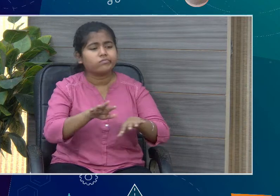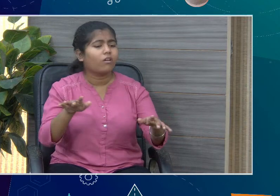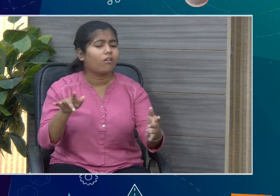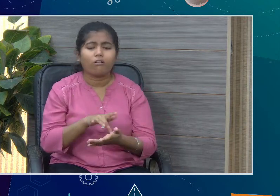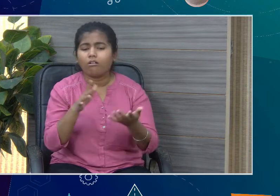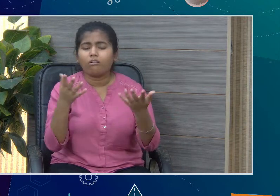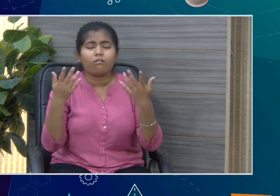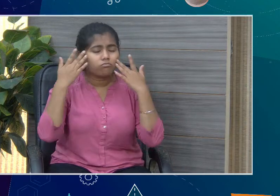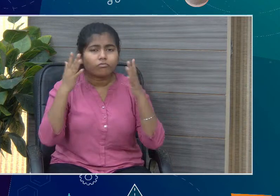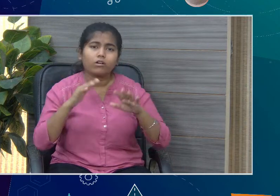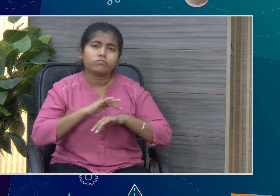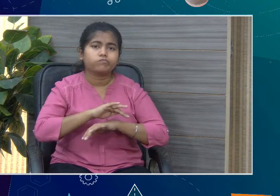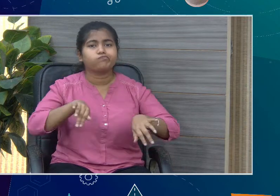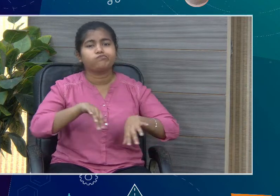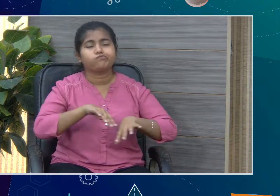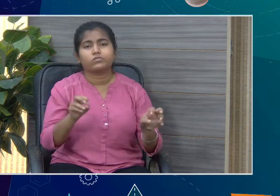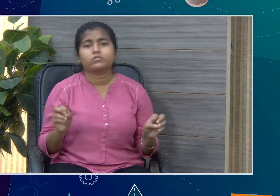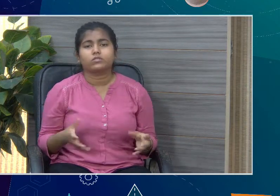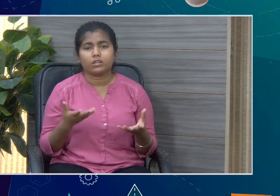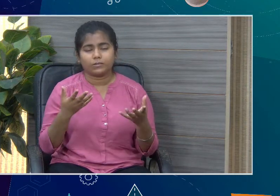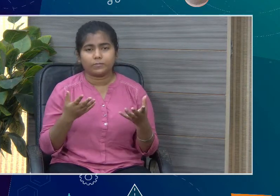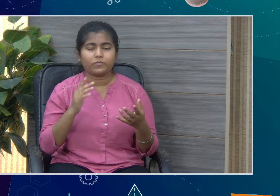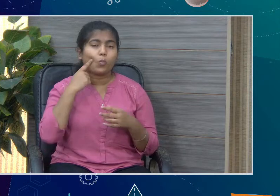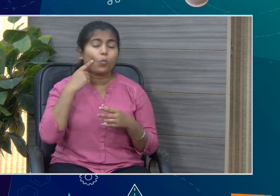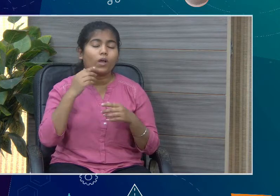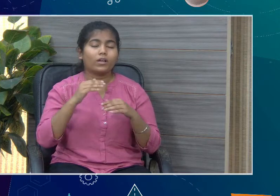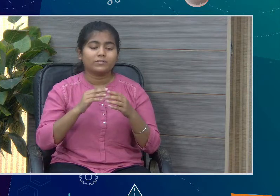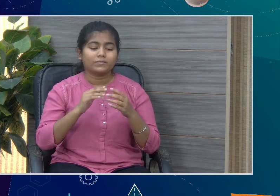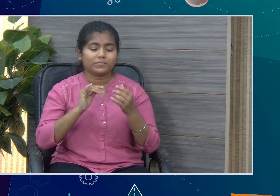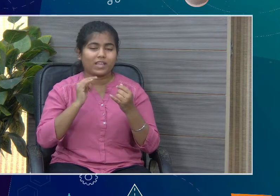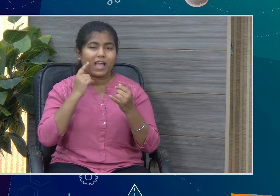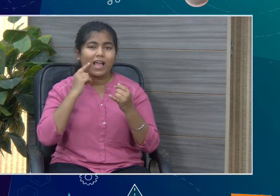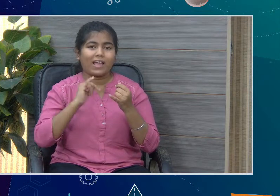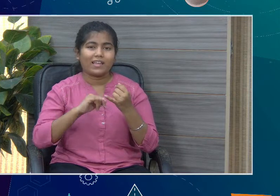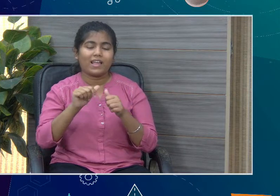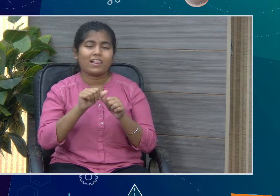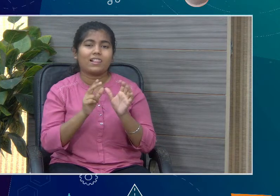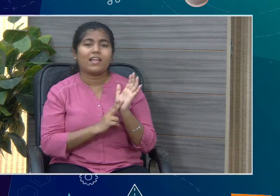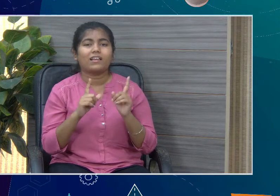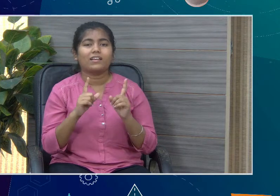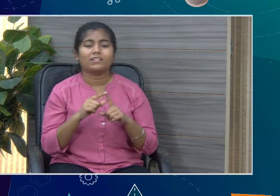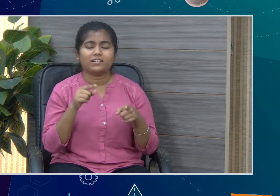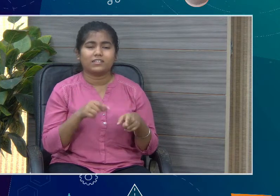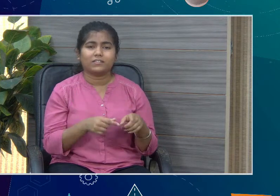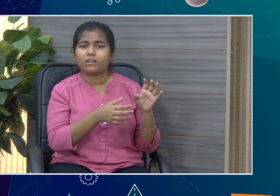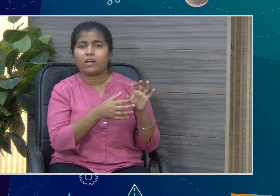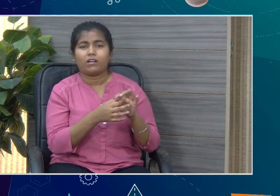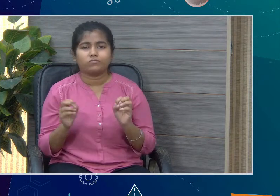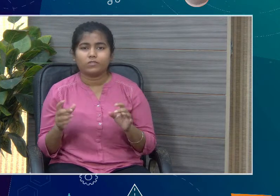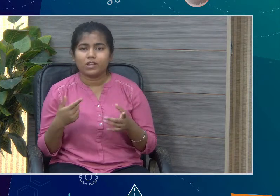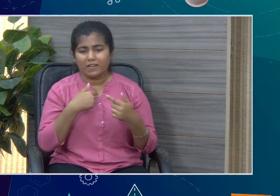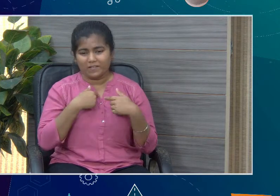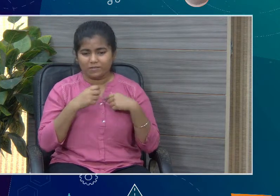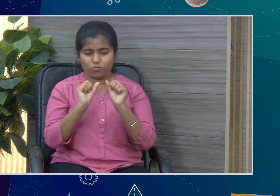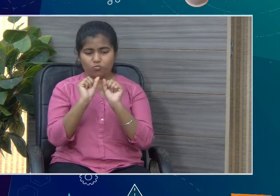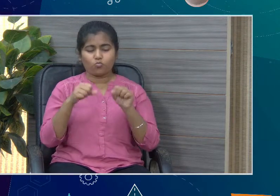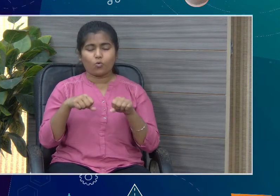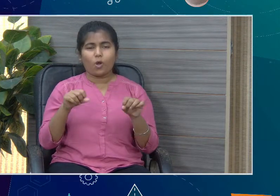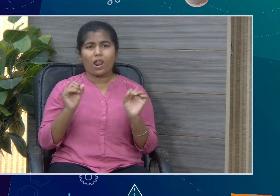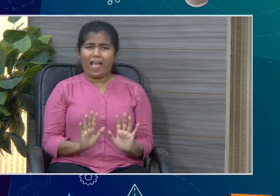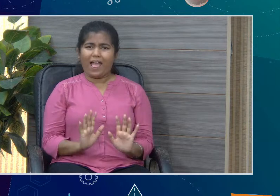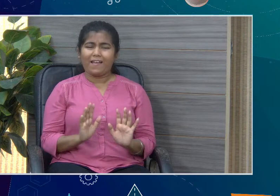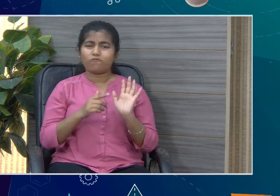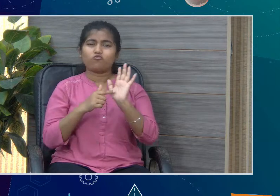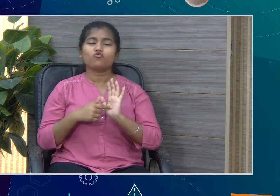Right. And when we are talking about the island, I think we can. I have got this model so that our